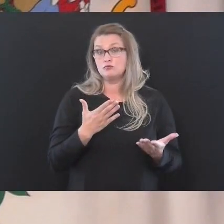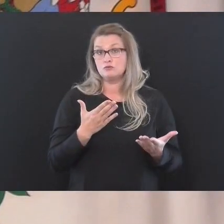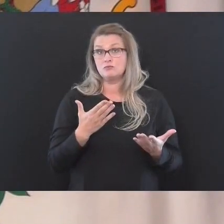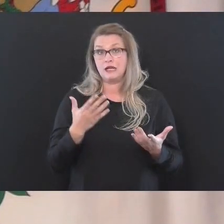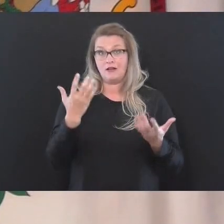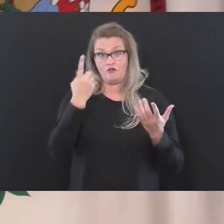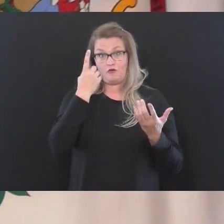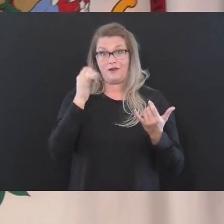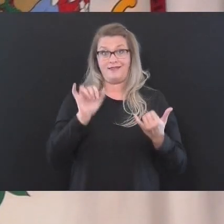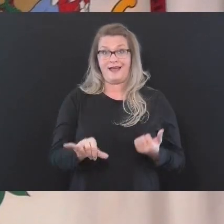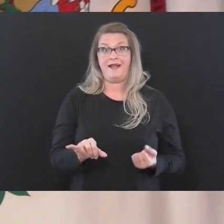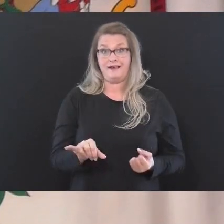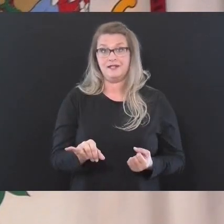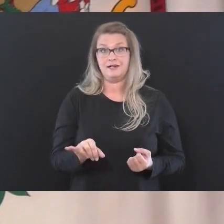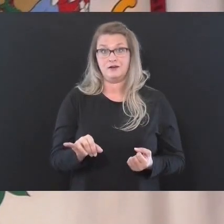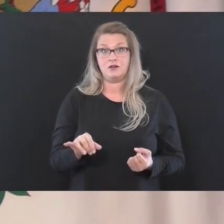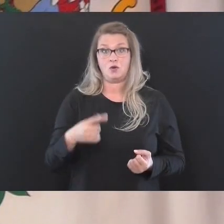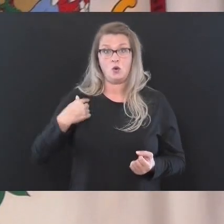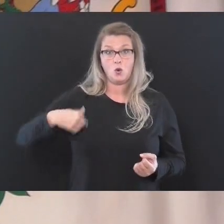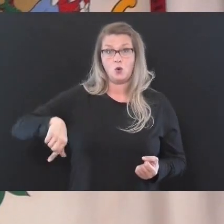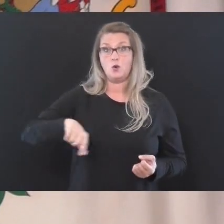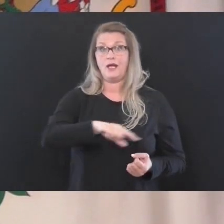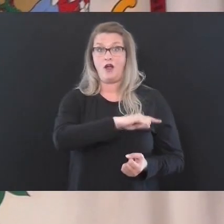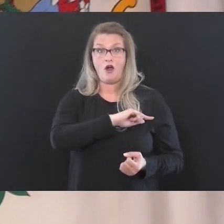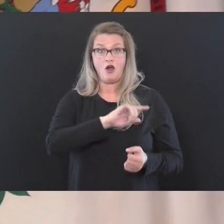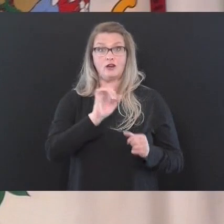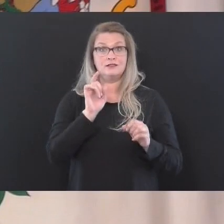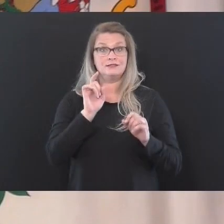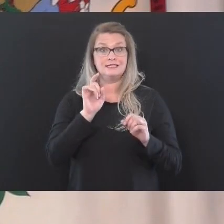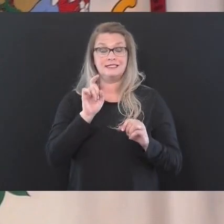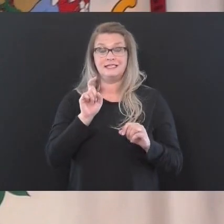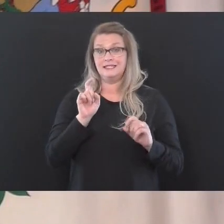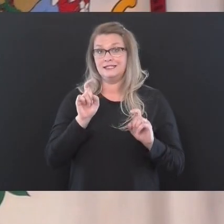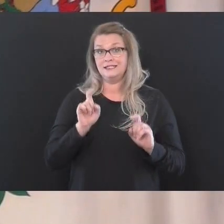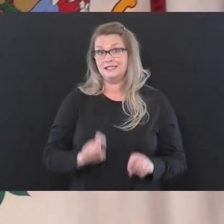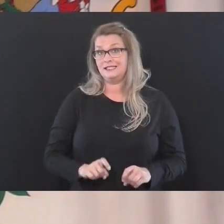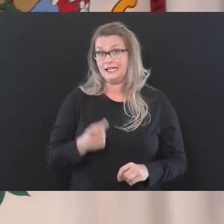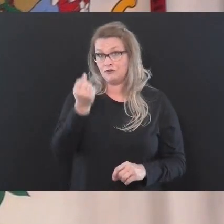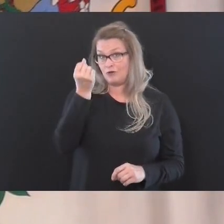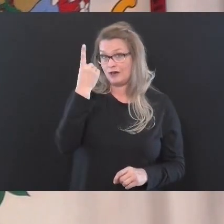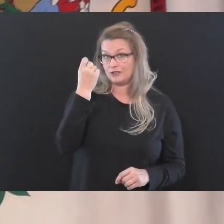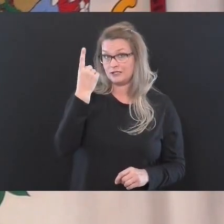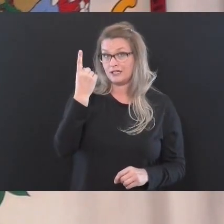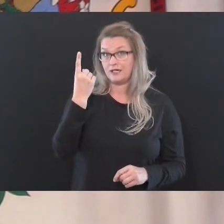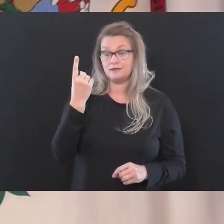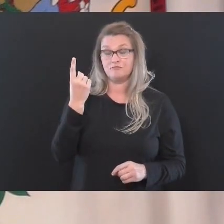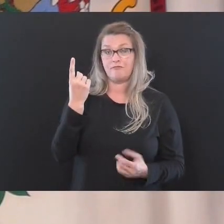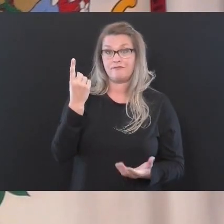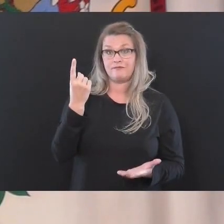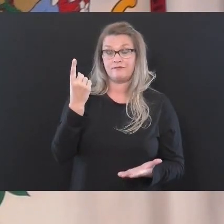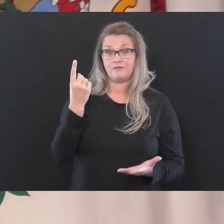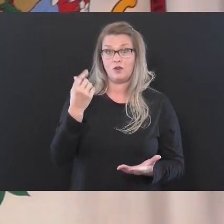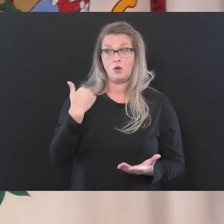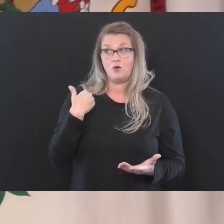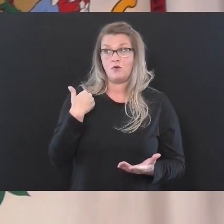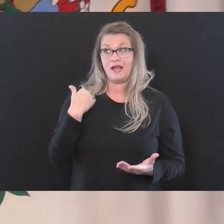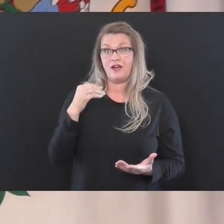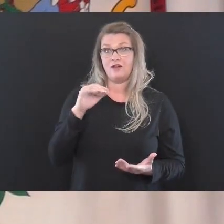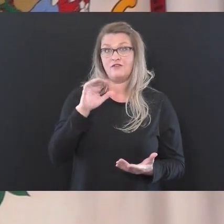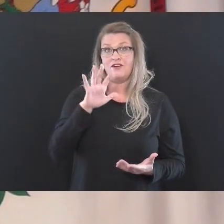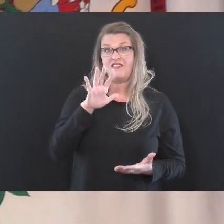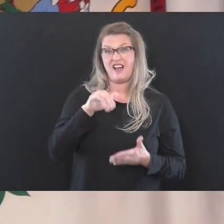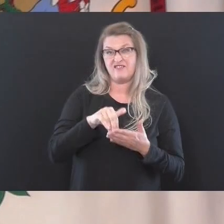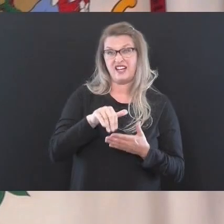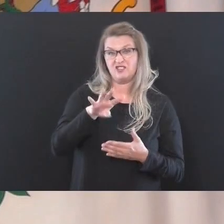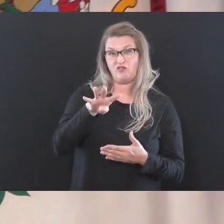that all of us should try to get our arms around. It's just this, is if we had 5,400